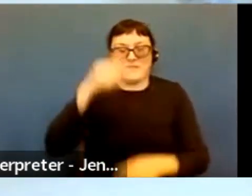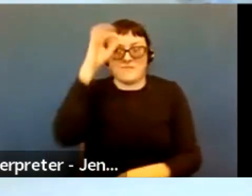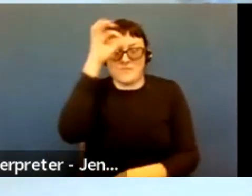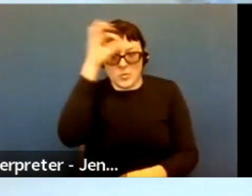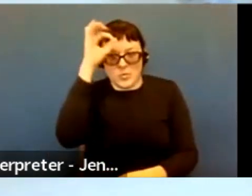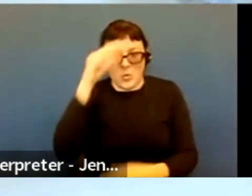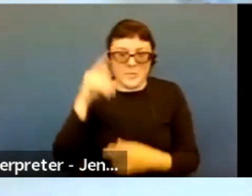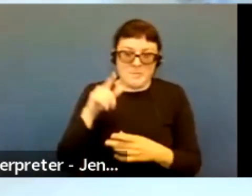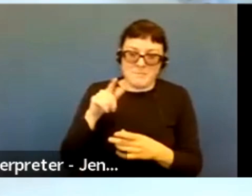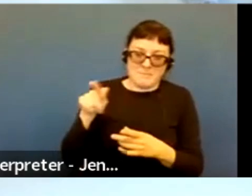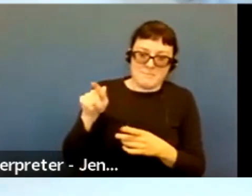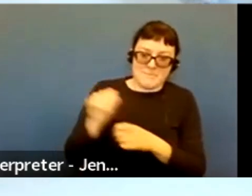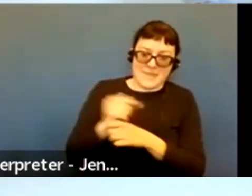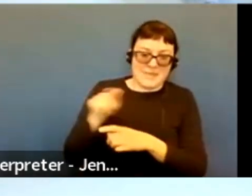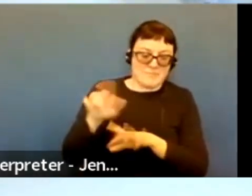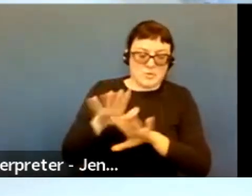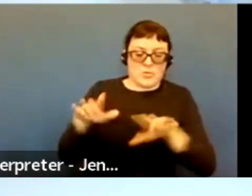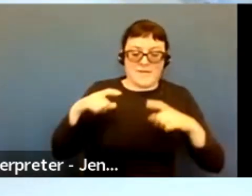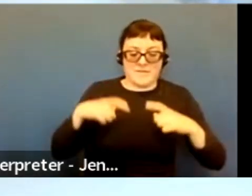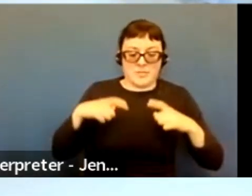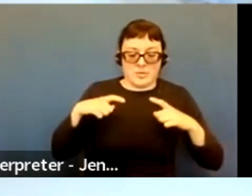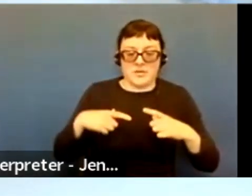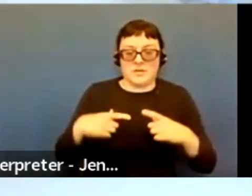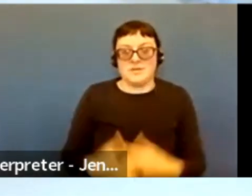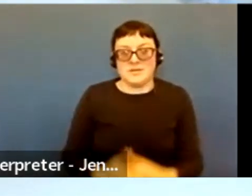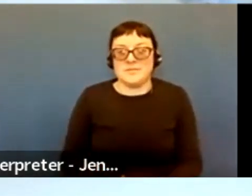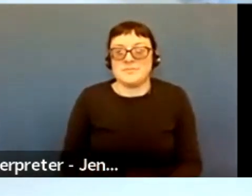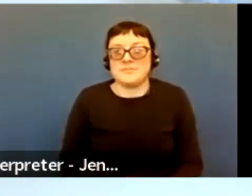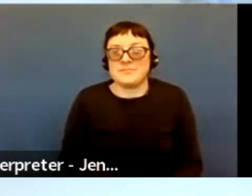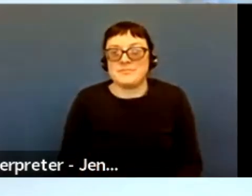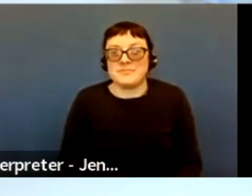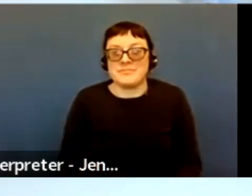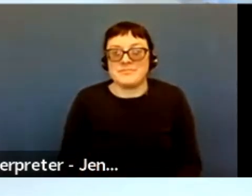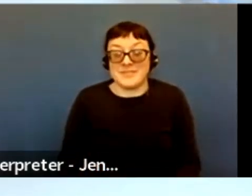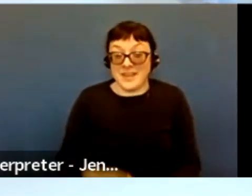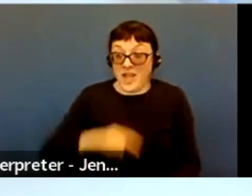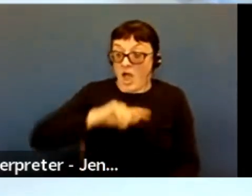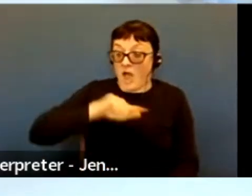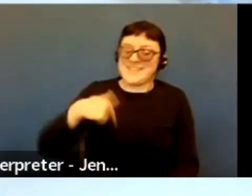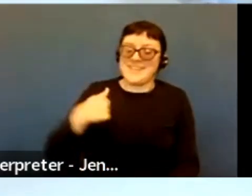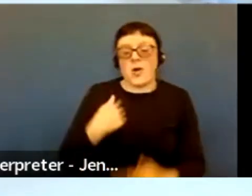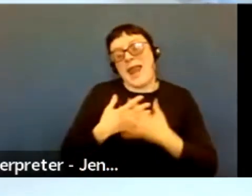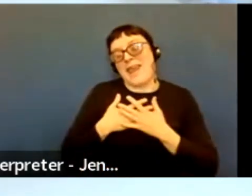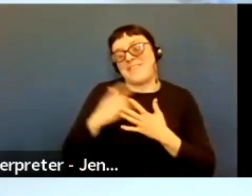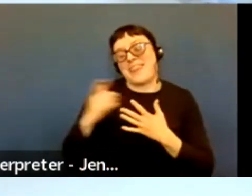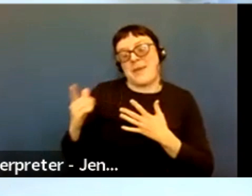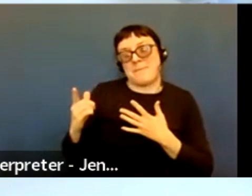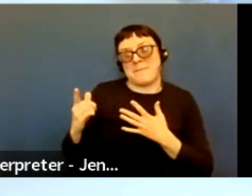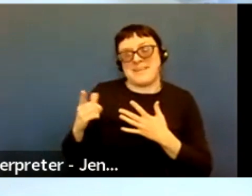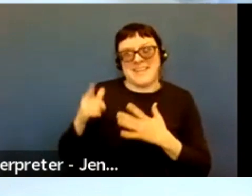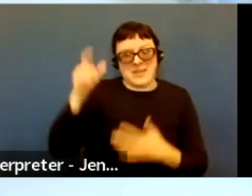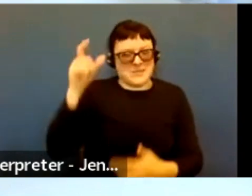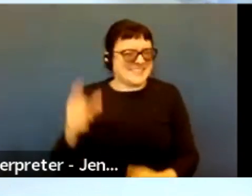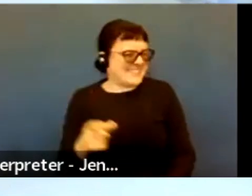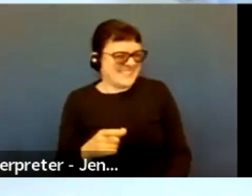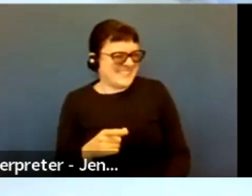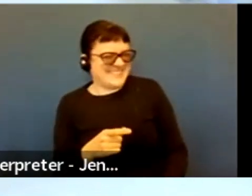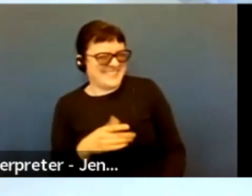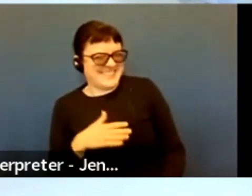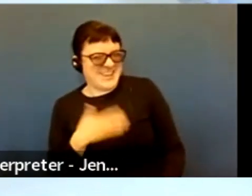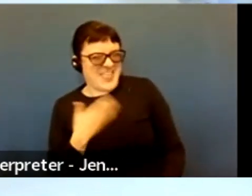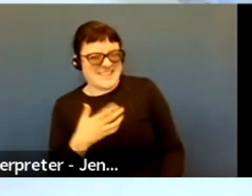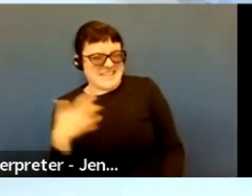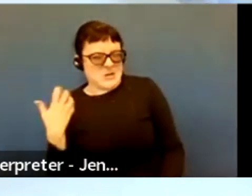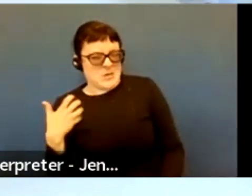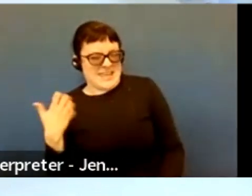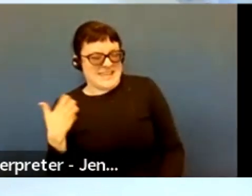things uncomfortable for them at some point in some way, right? Even though we, you know, to us it's love, but to them it's a pain